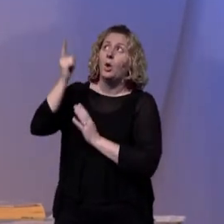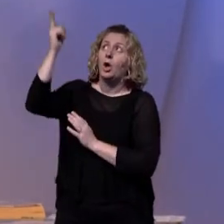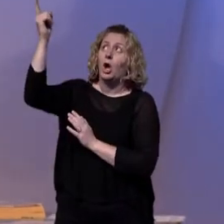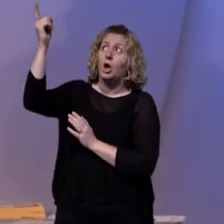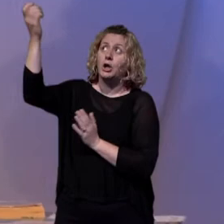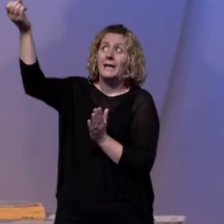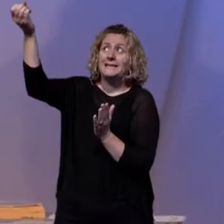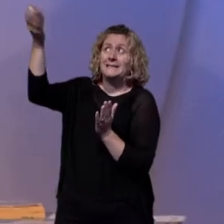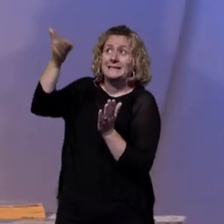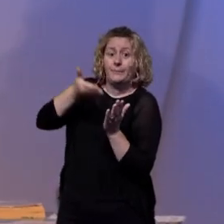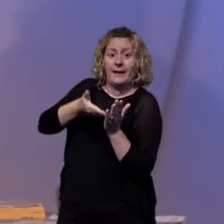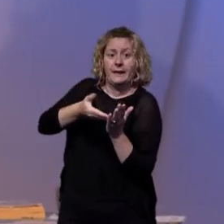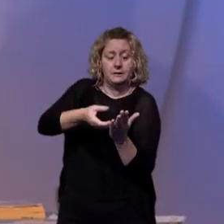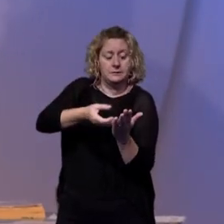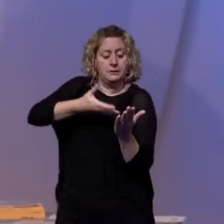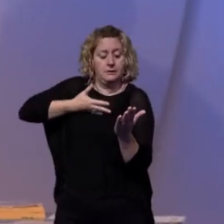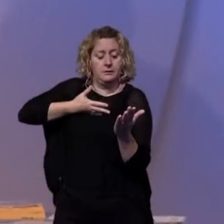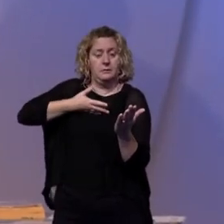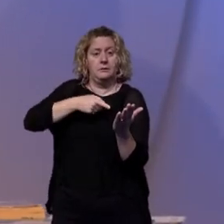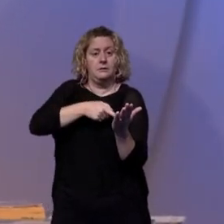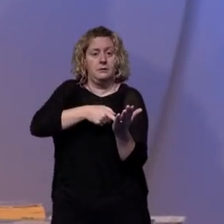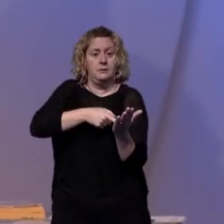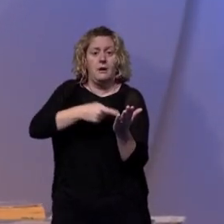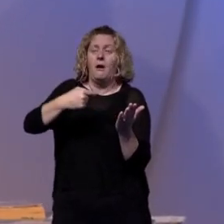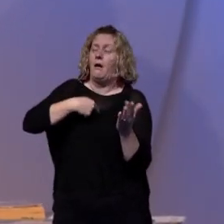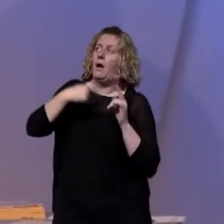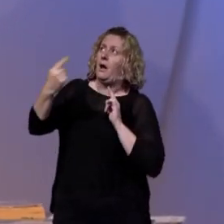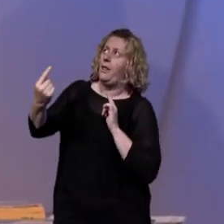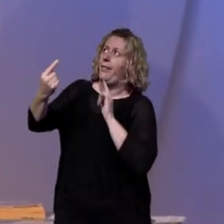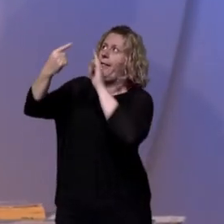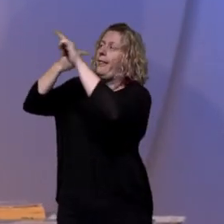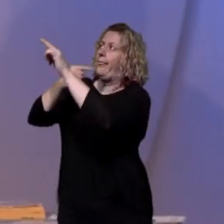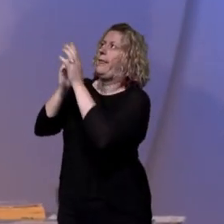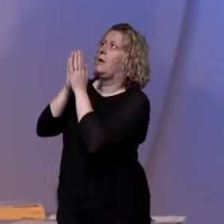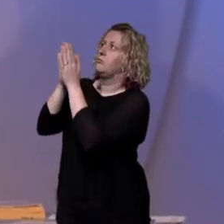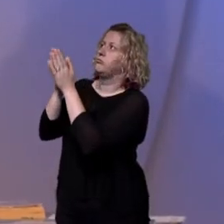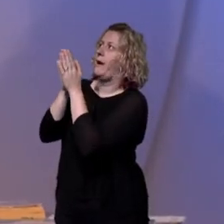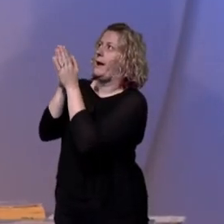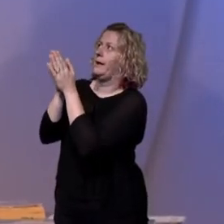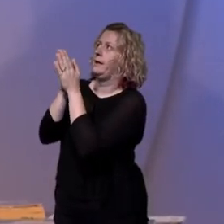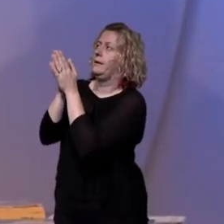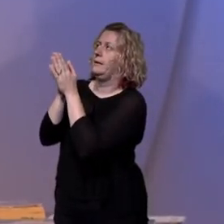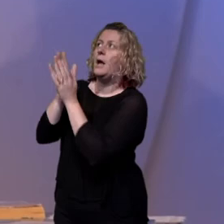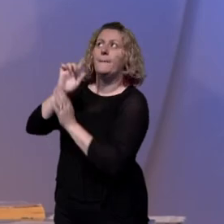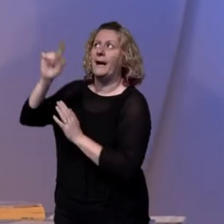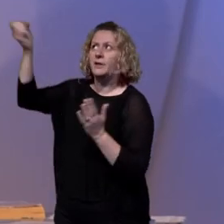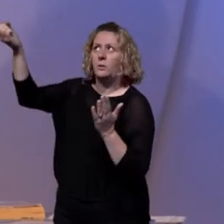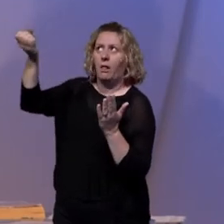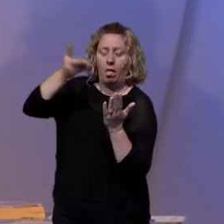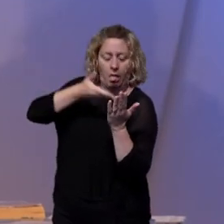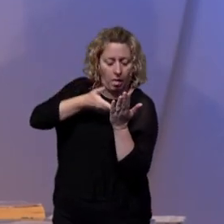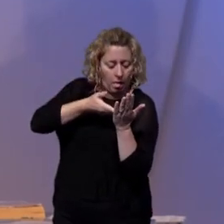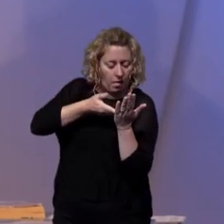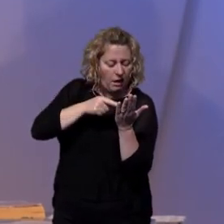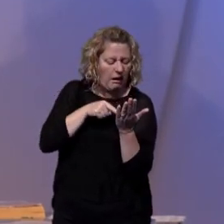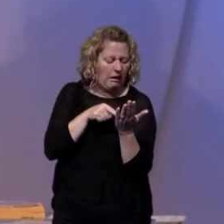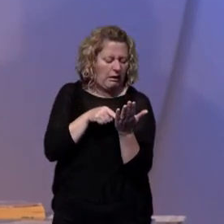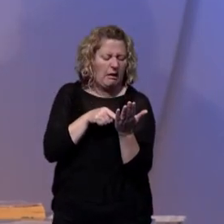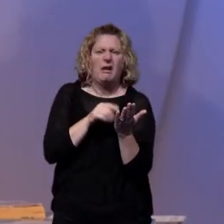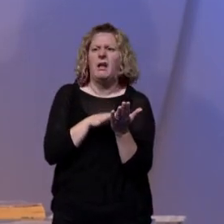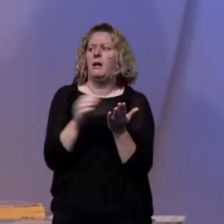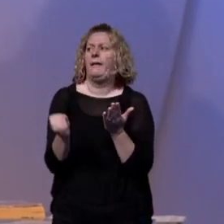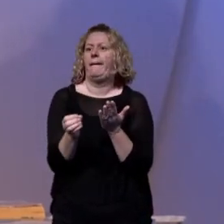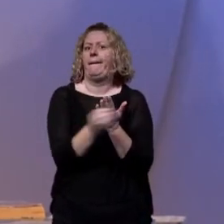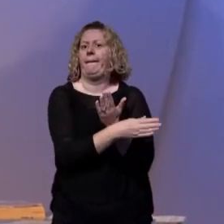to him about what he's spoken to me about. But I don't go, "Oh, well, no, I don't like that bit, so we're not having that and we'll be disobeying that." In fact, we'll pray